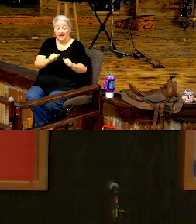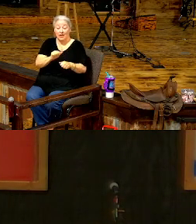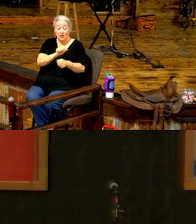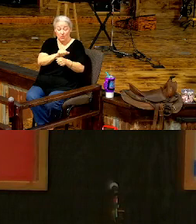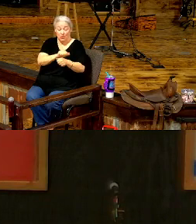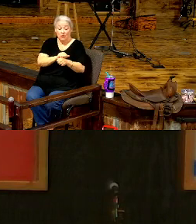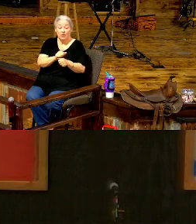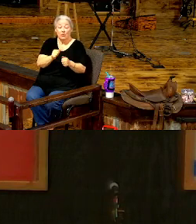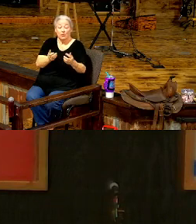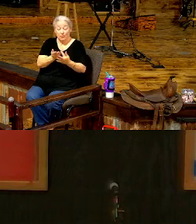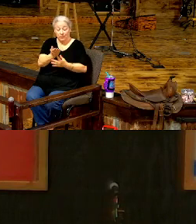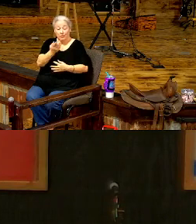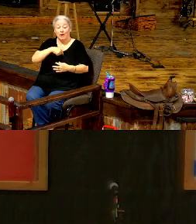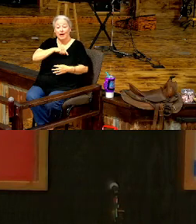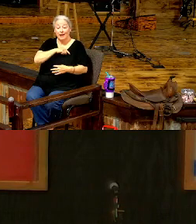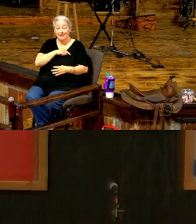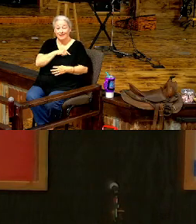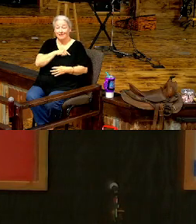with him,